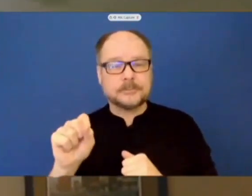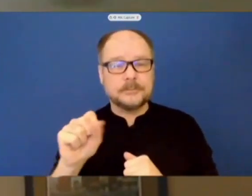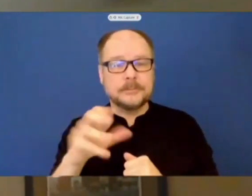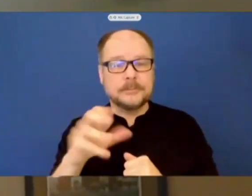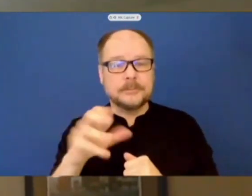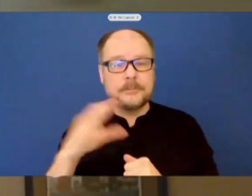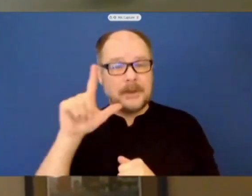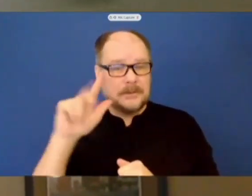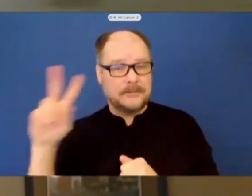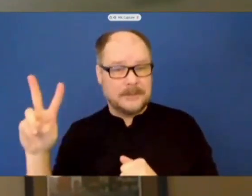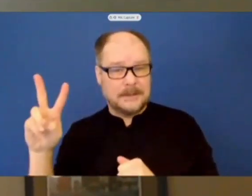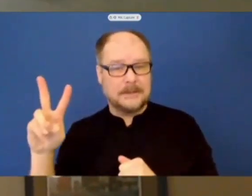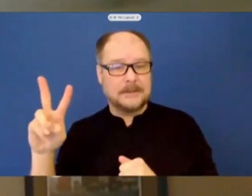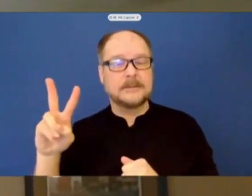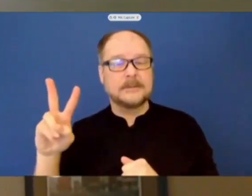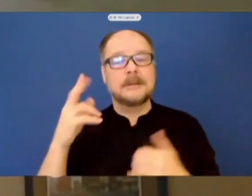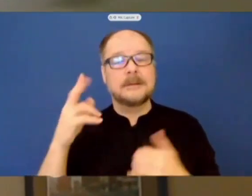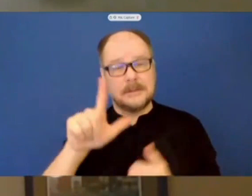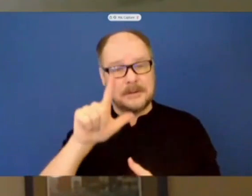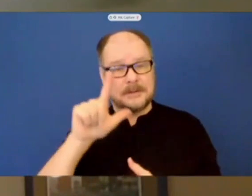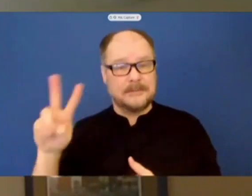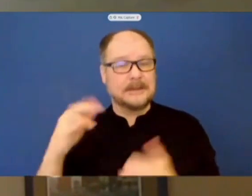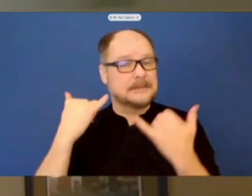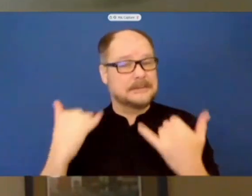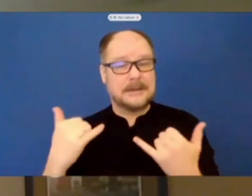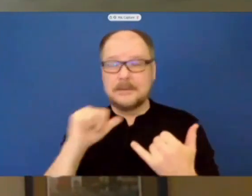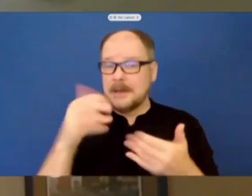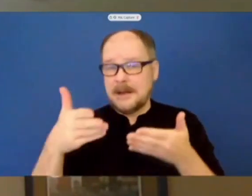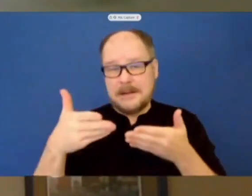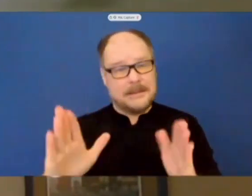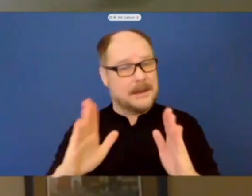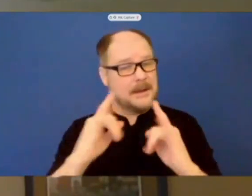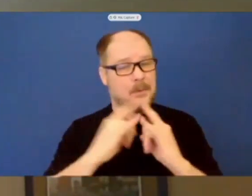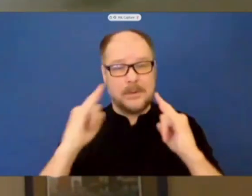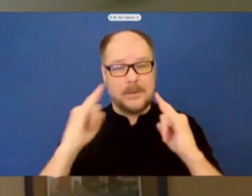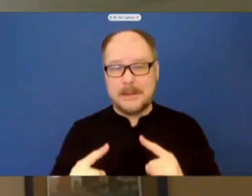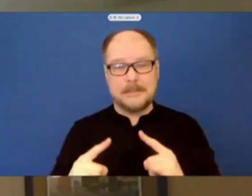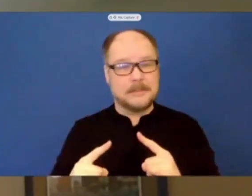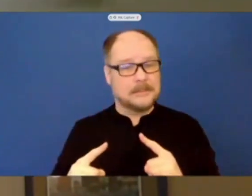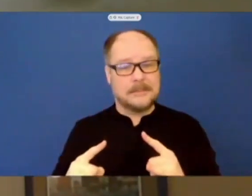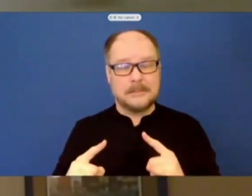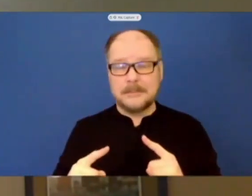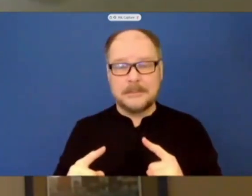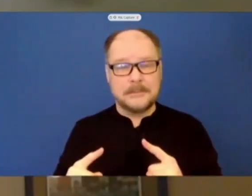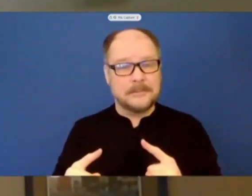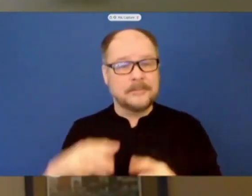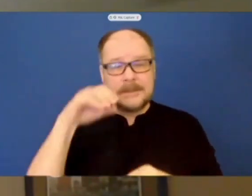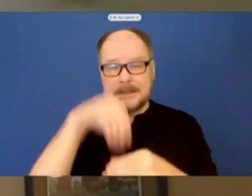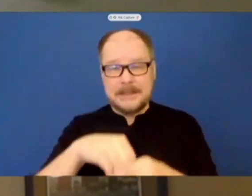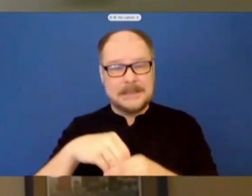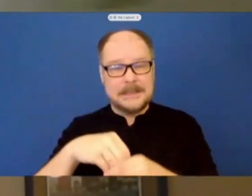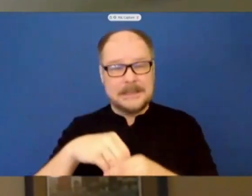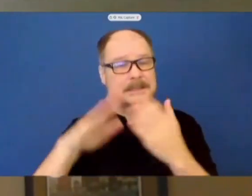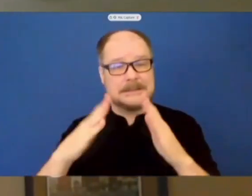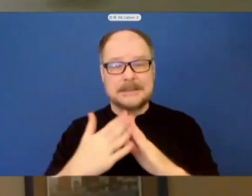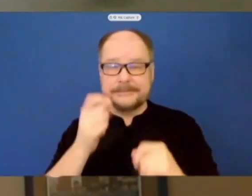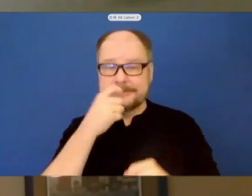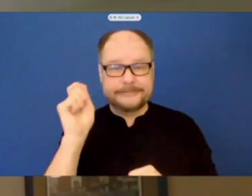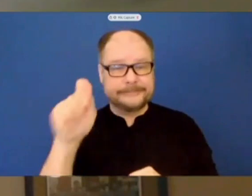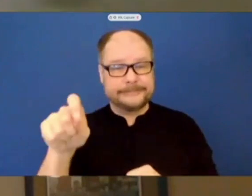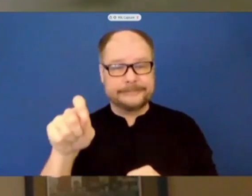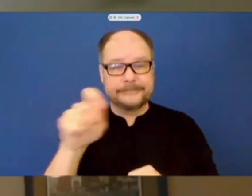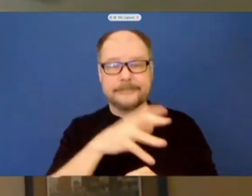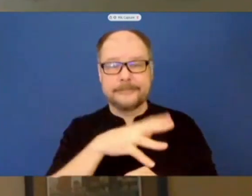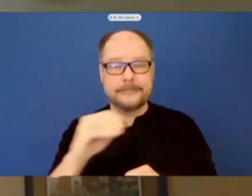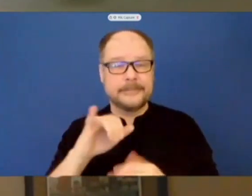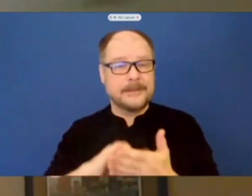where they have an ordinance now where they don't allow this kind of camping in these tents in the city. And that has been an effective